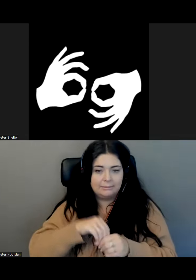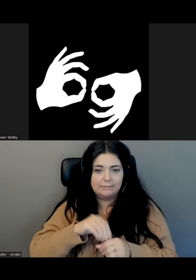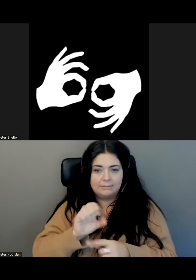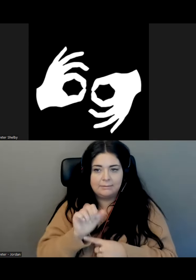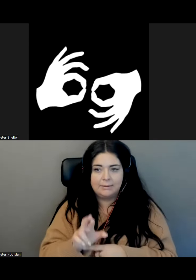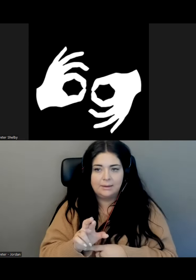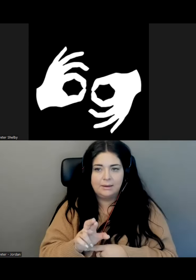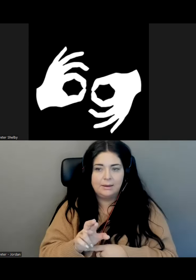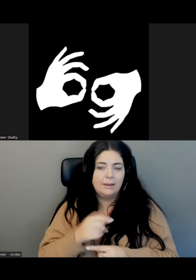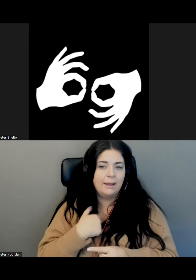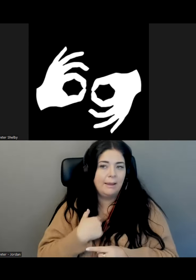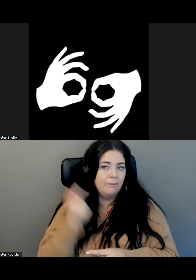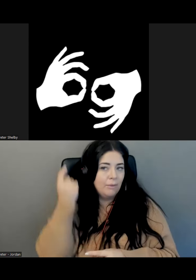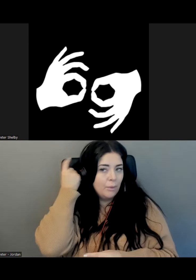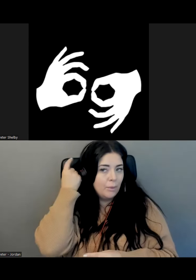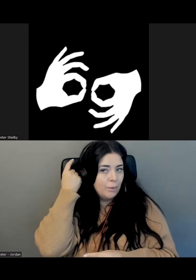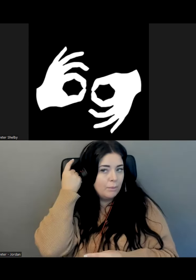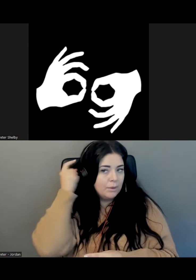wear an external